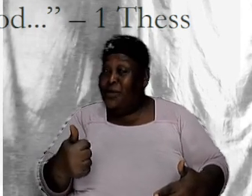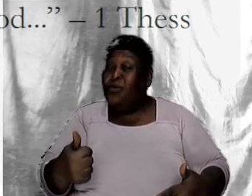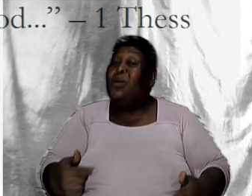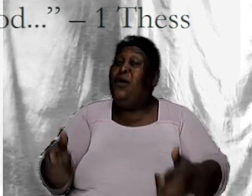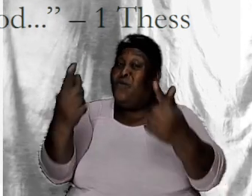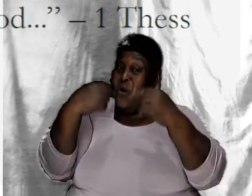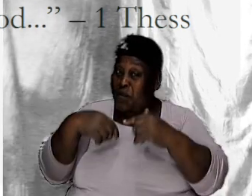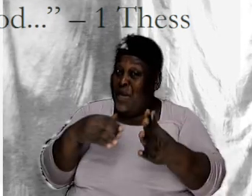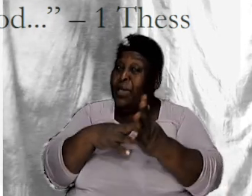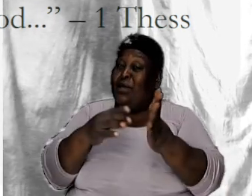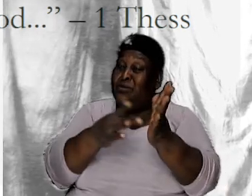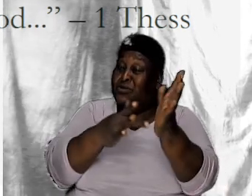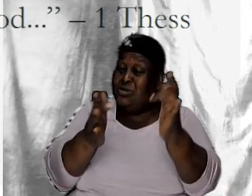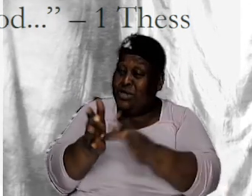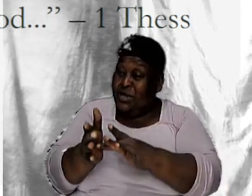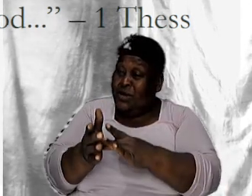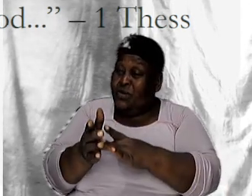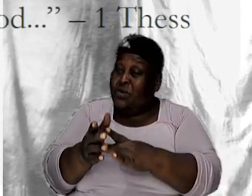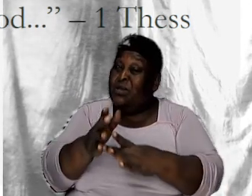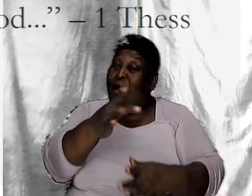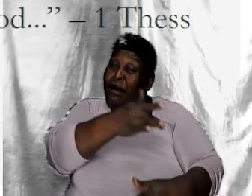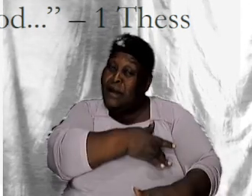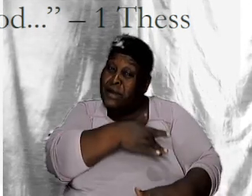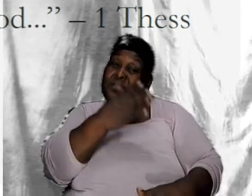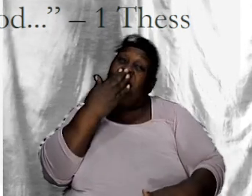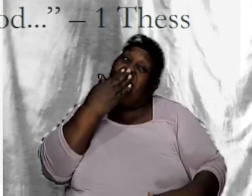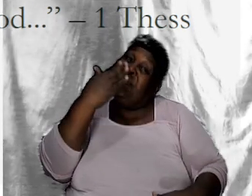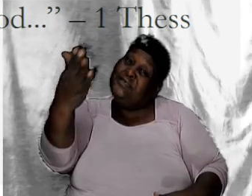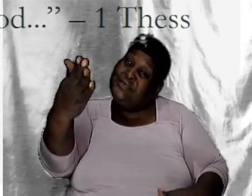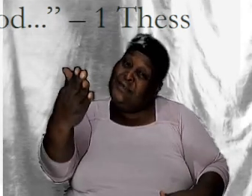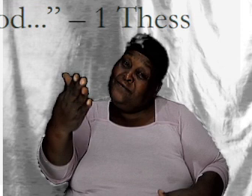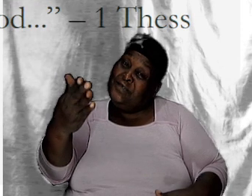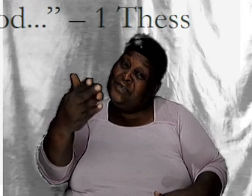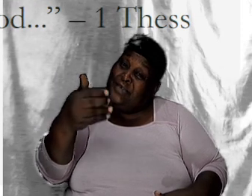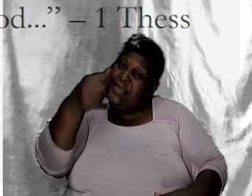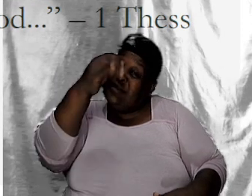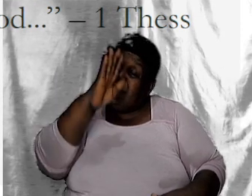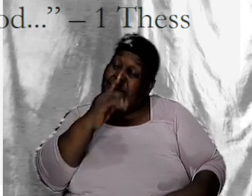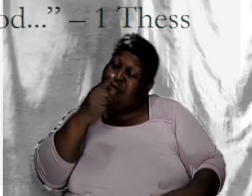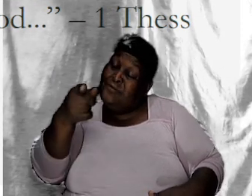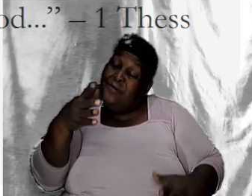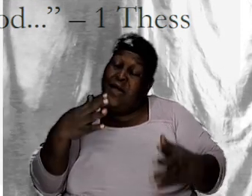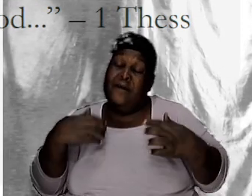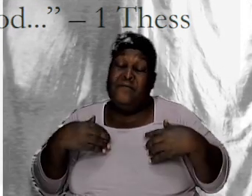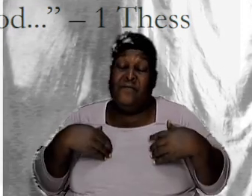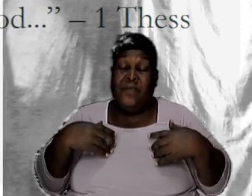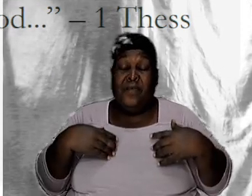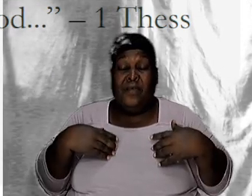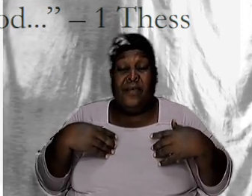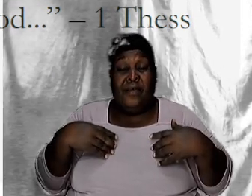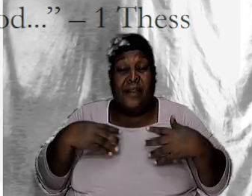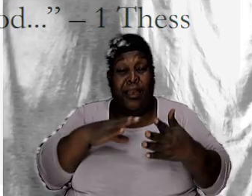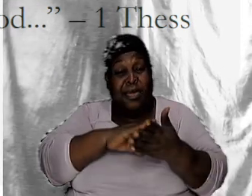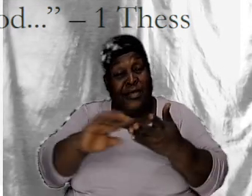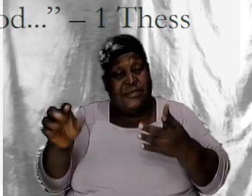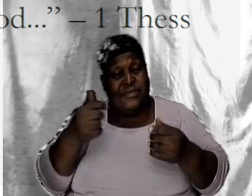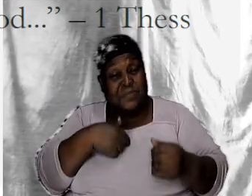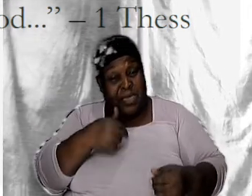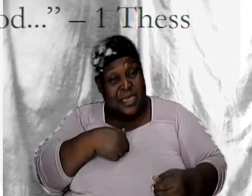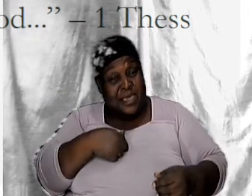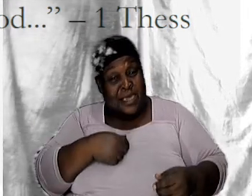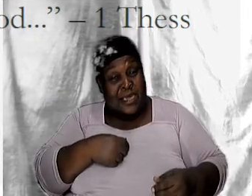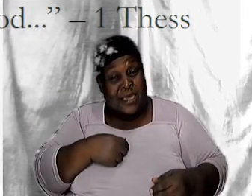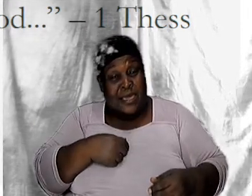back to Jesus out of a heart of gratitude to say, God, you have done something for me. Amen. You have cleansed me. You have